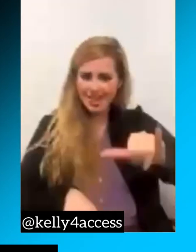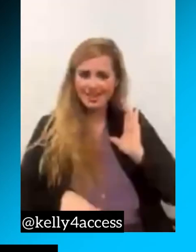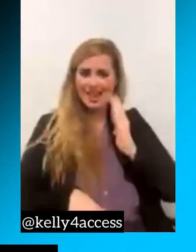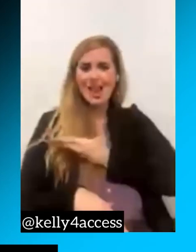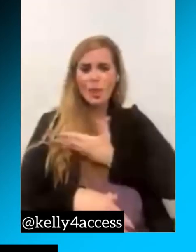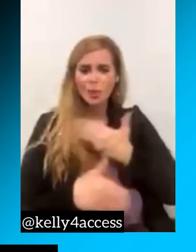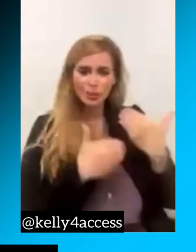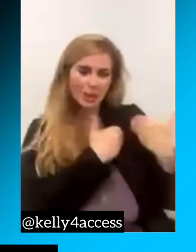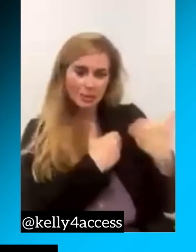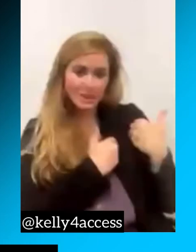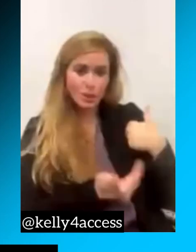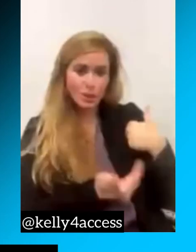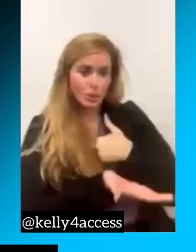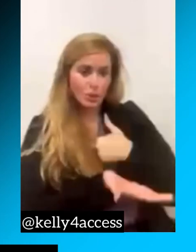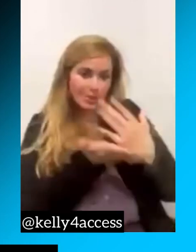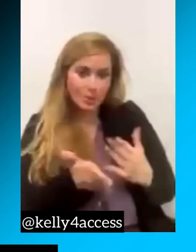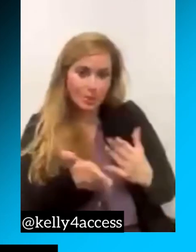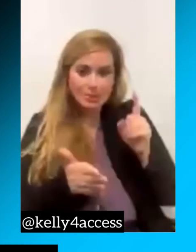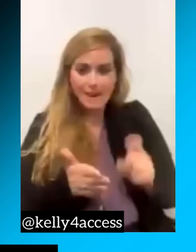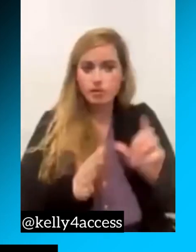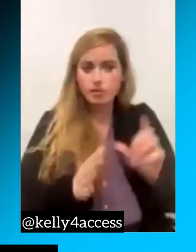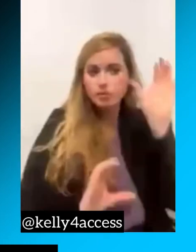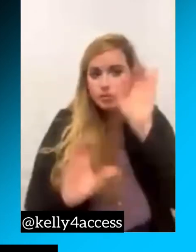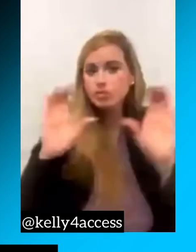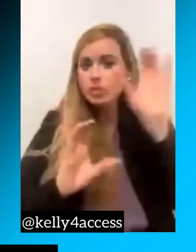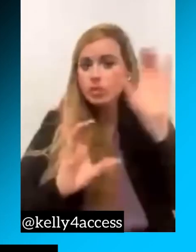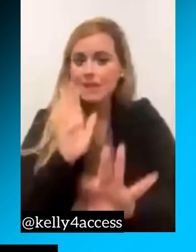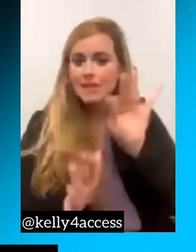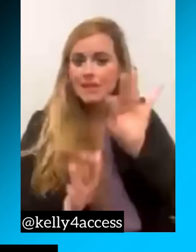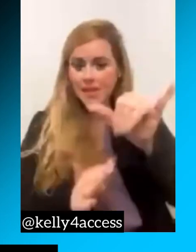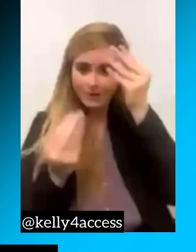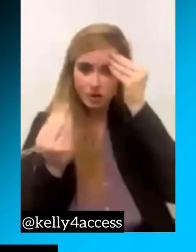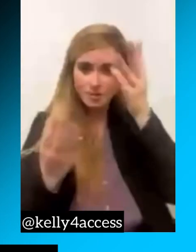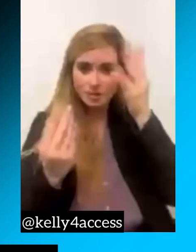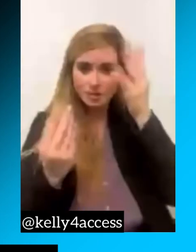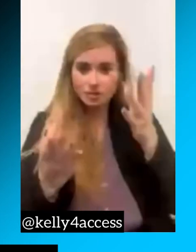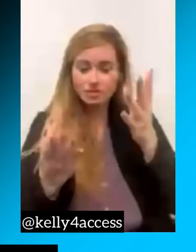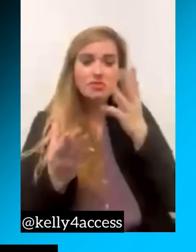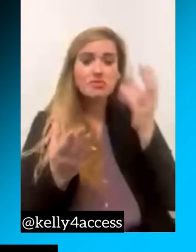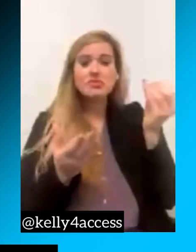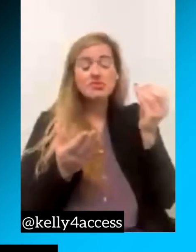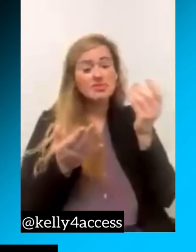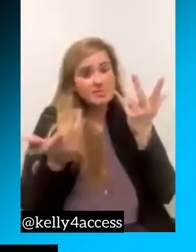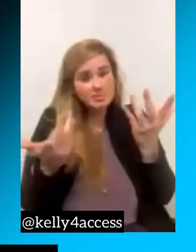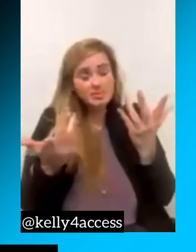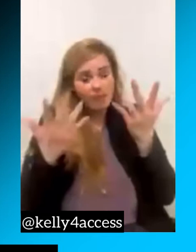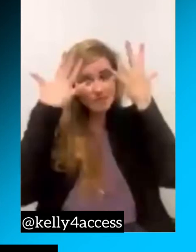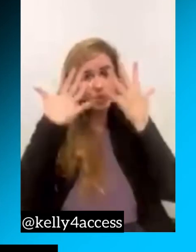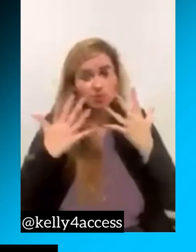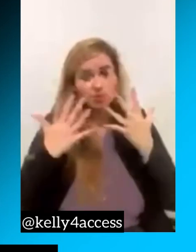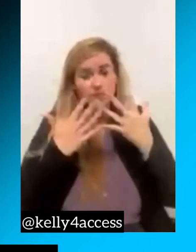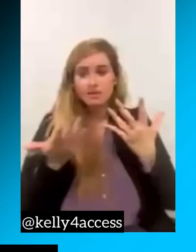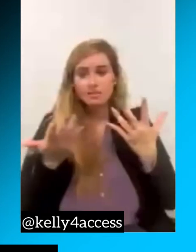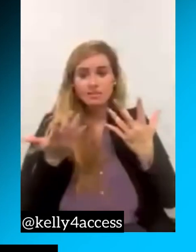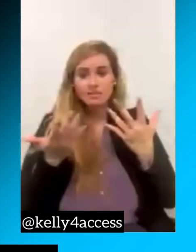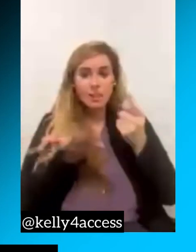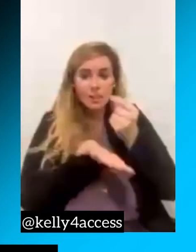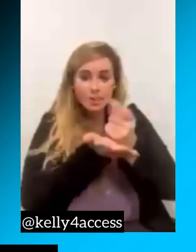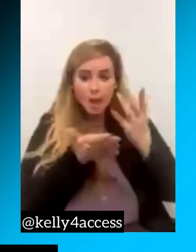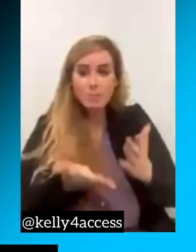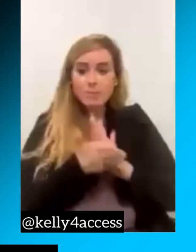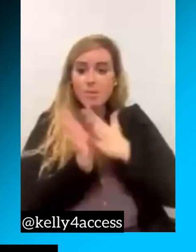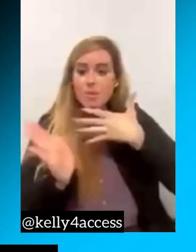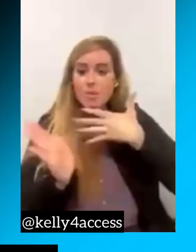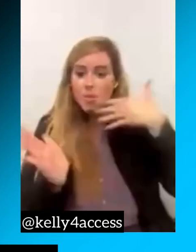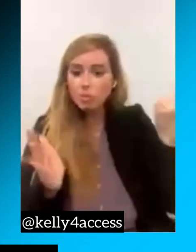Like we have to seek that out. And other times, fortunately, as therapists get older,